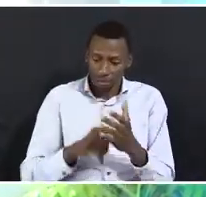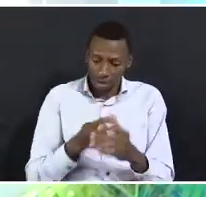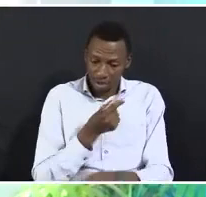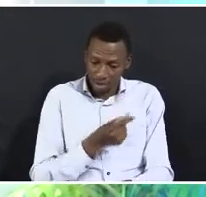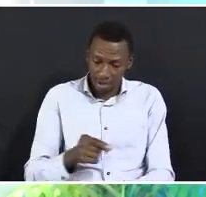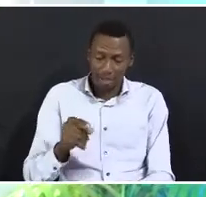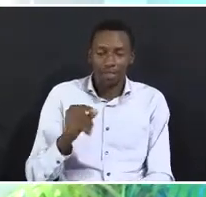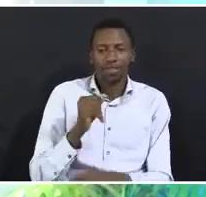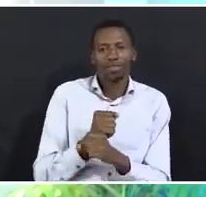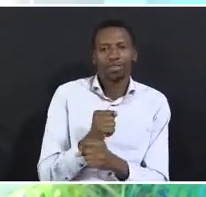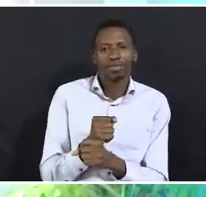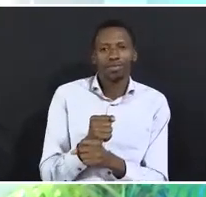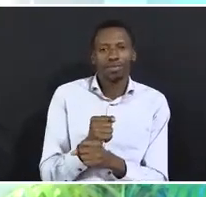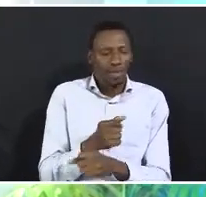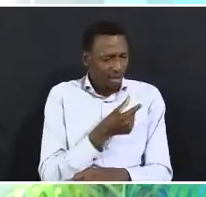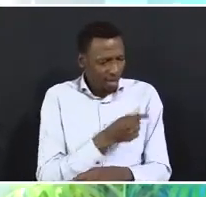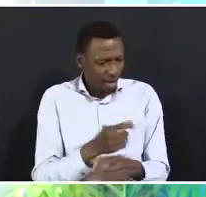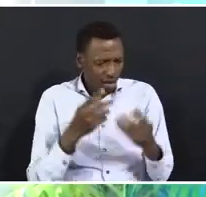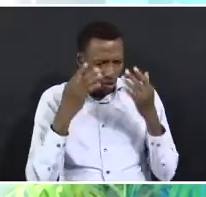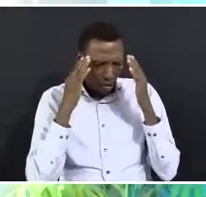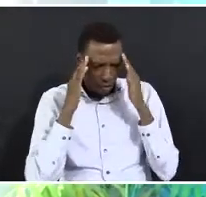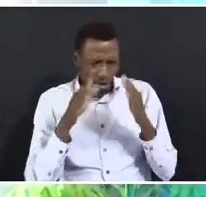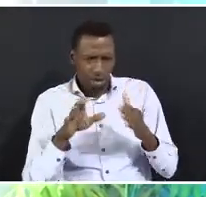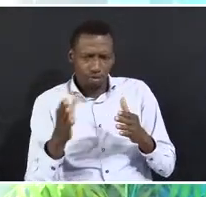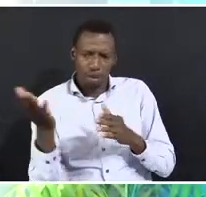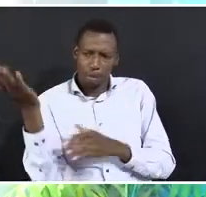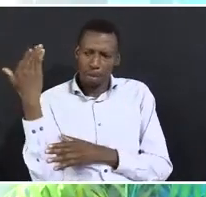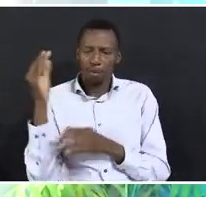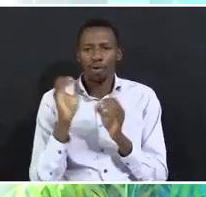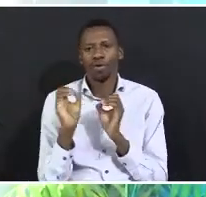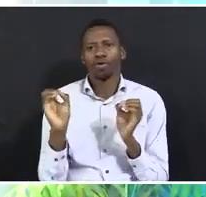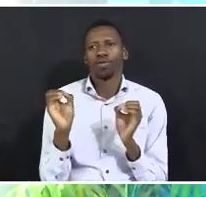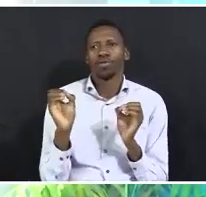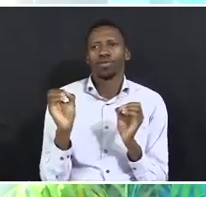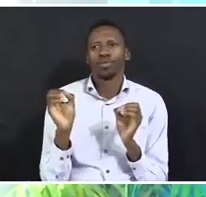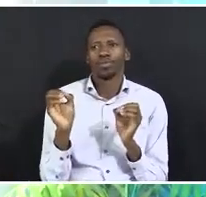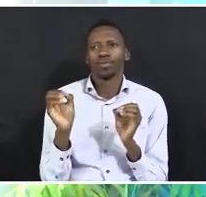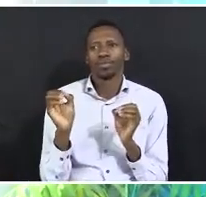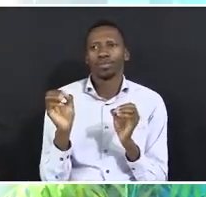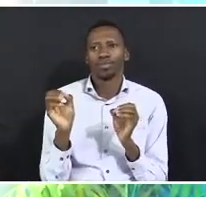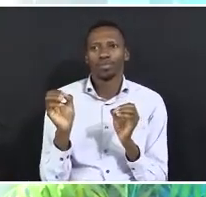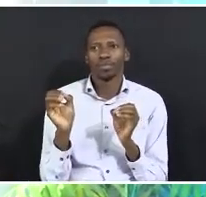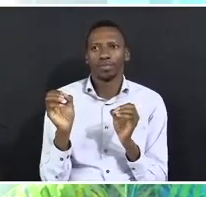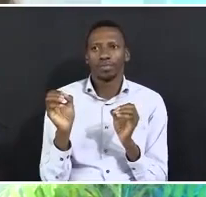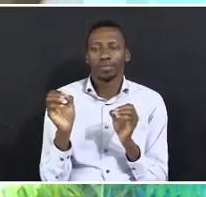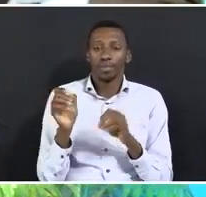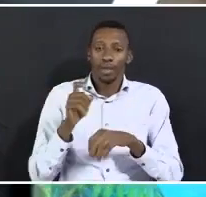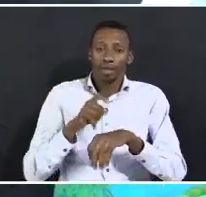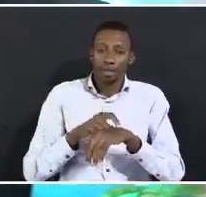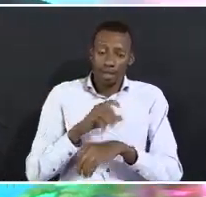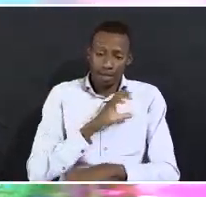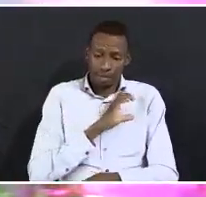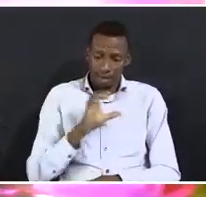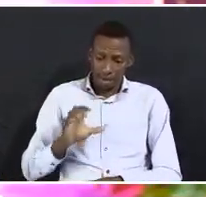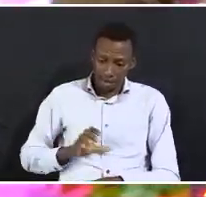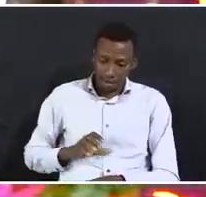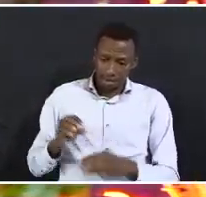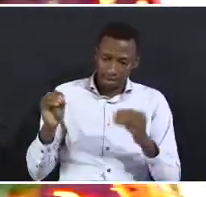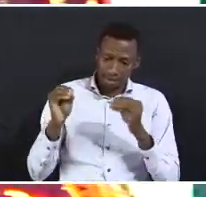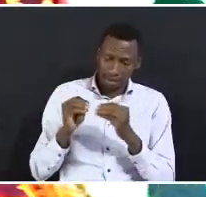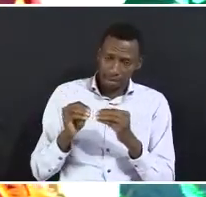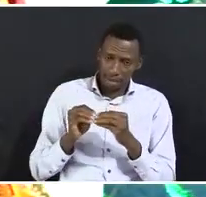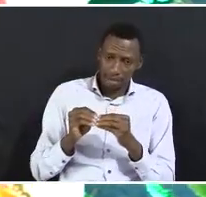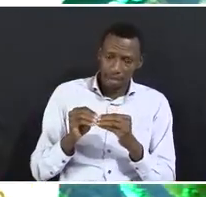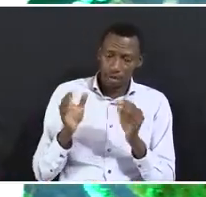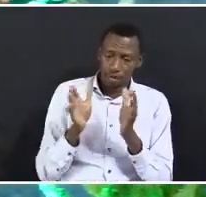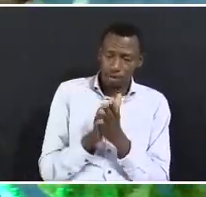Grace does not look where you've come from. I mean, the text we read together. Because when Christ met him,